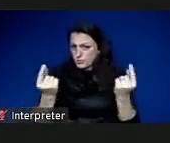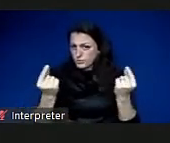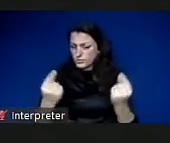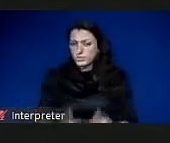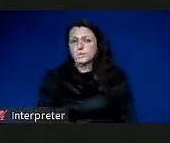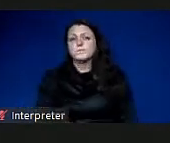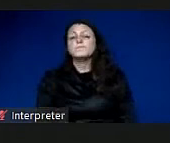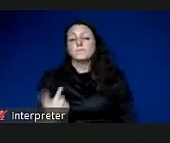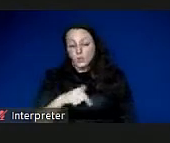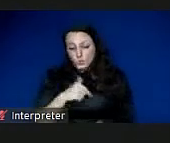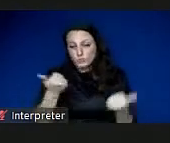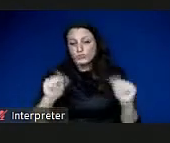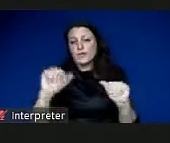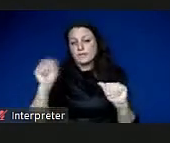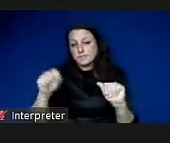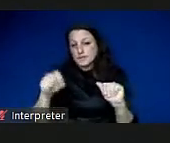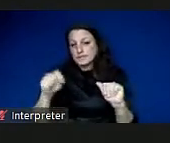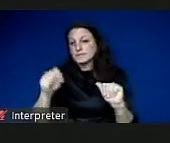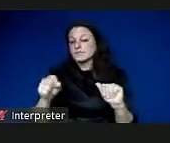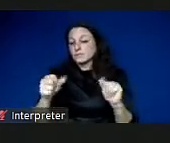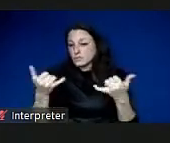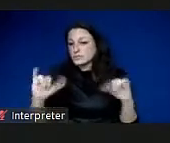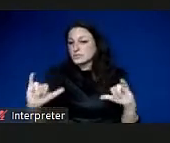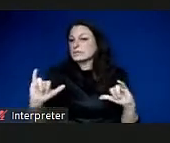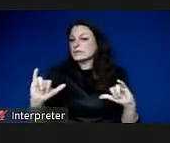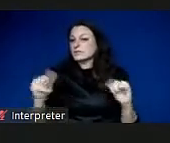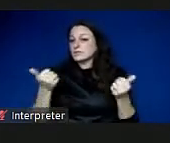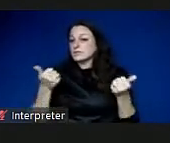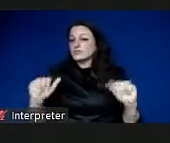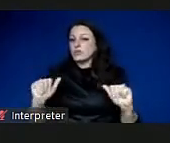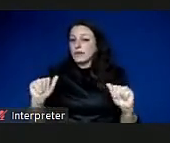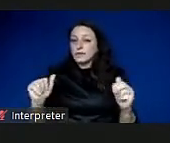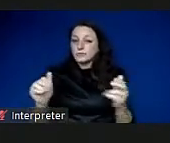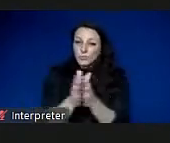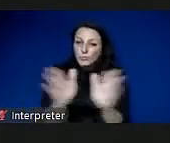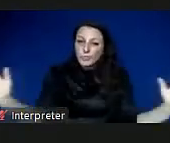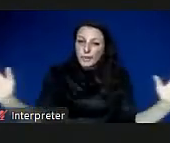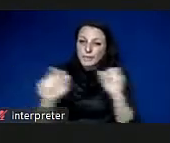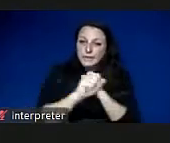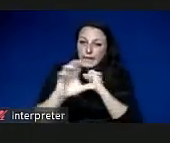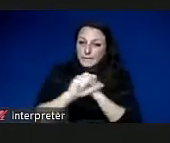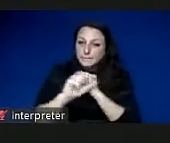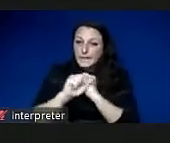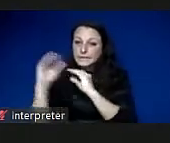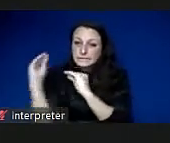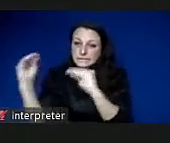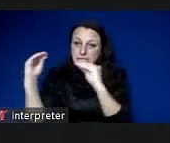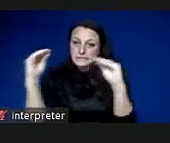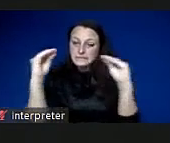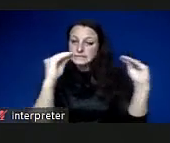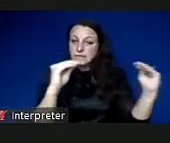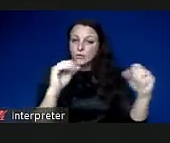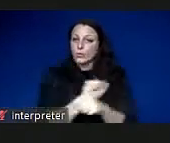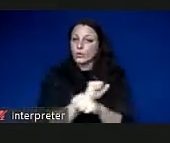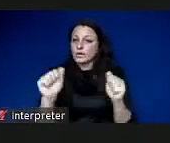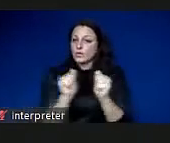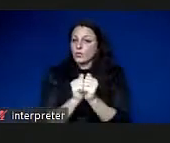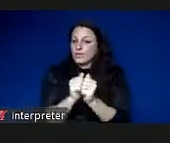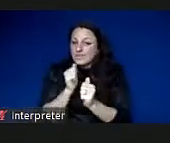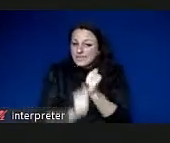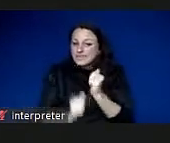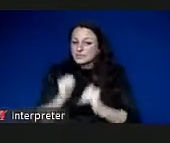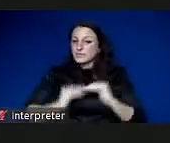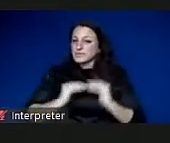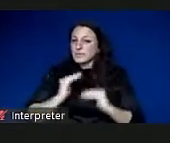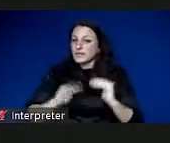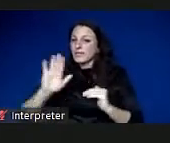We are continuing to do all of our, public campaigns. We're working with the leadership of these facilities. We're working